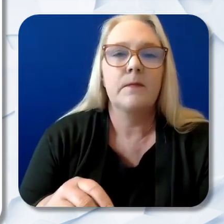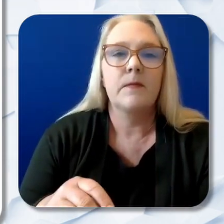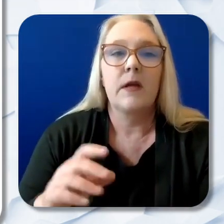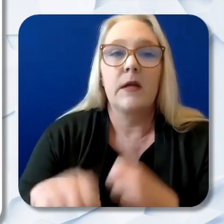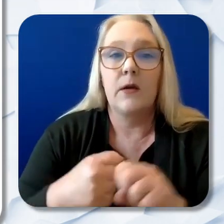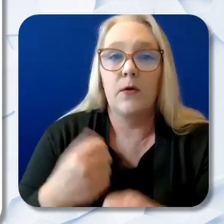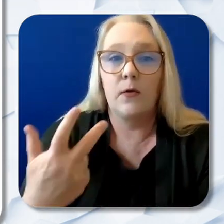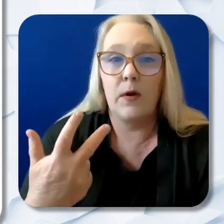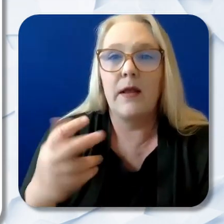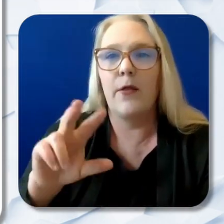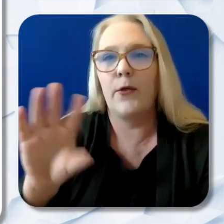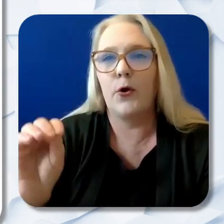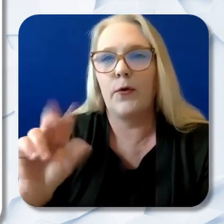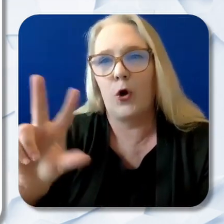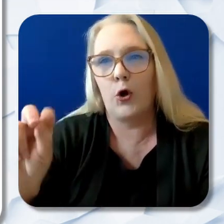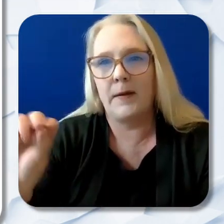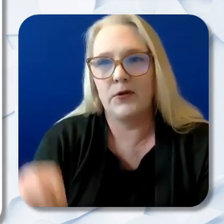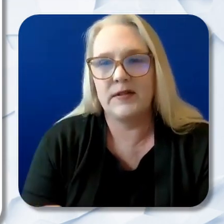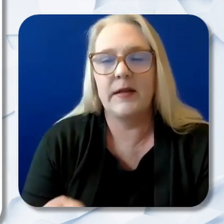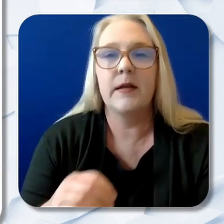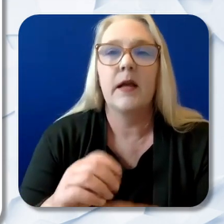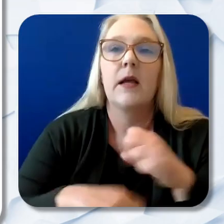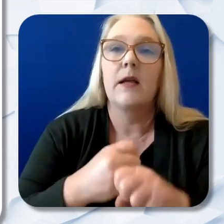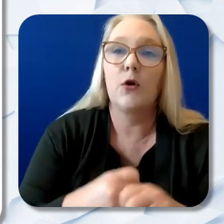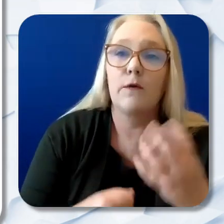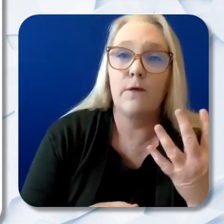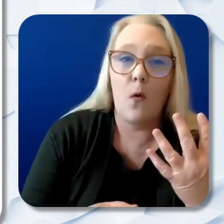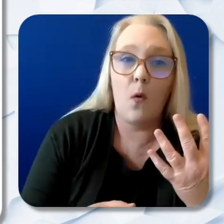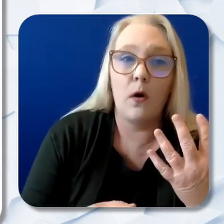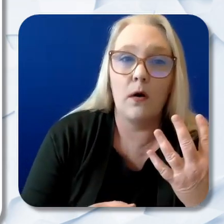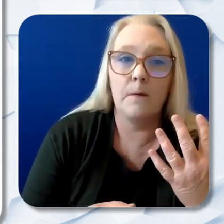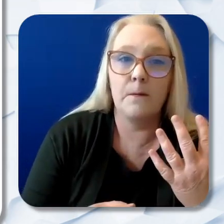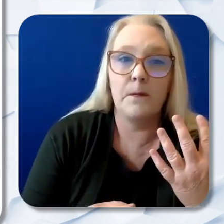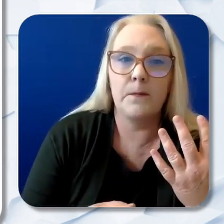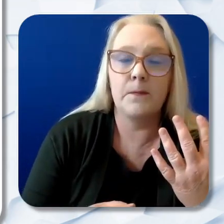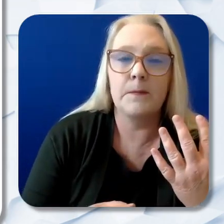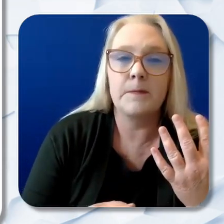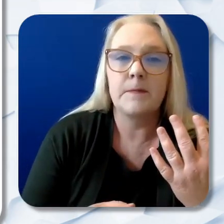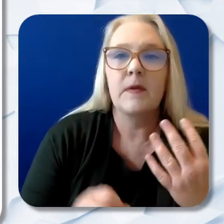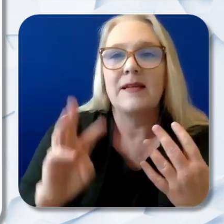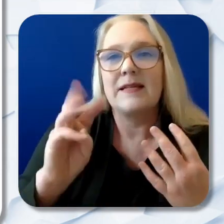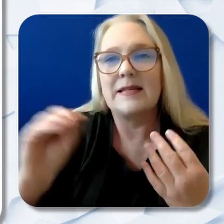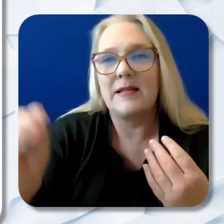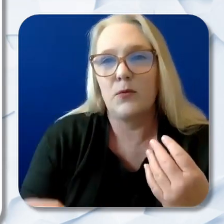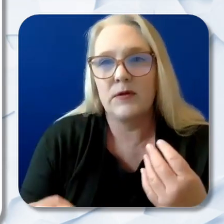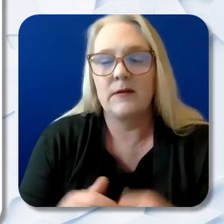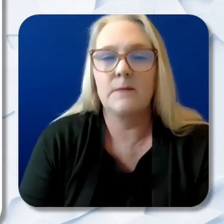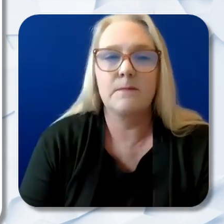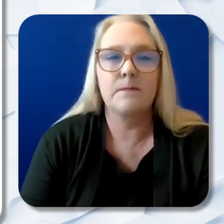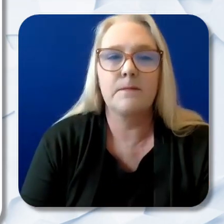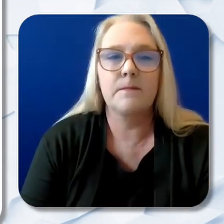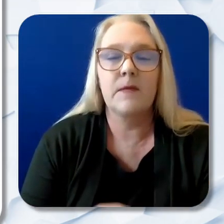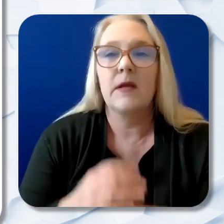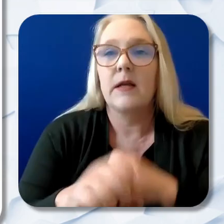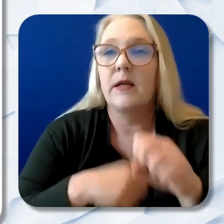30%. Year 4, program year 26-27, 60%.